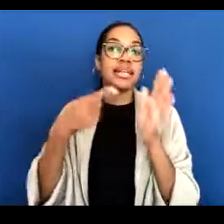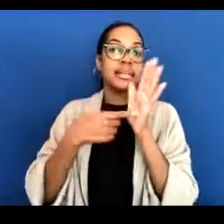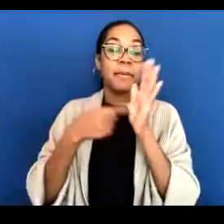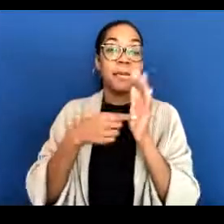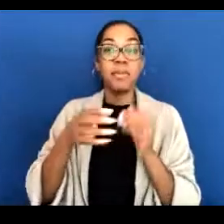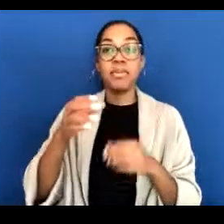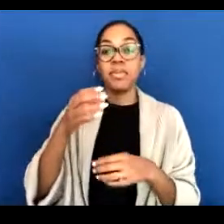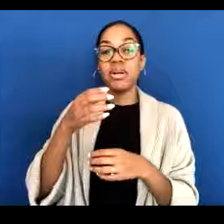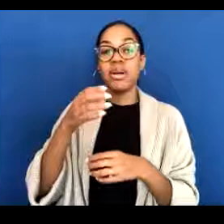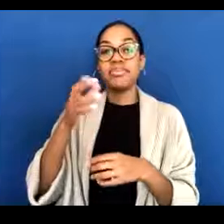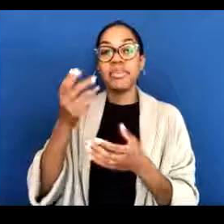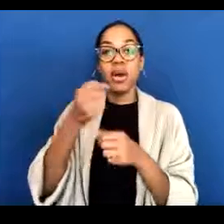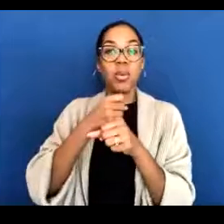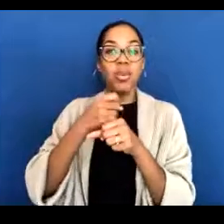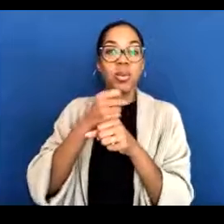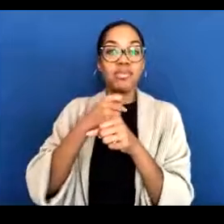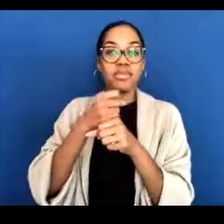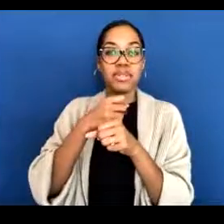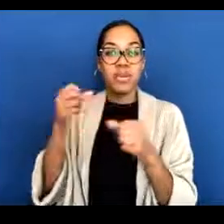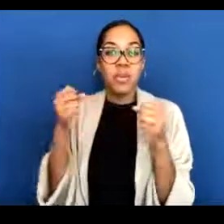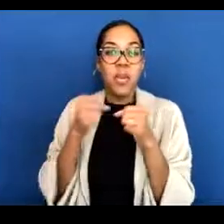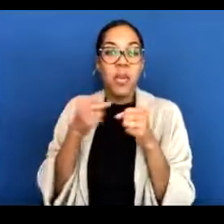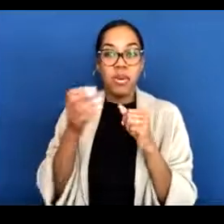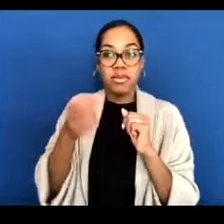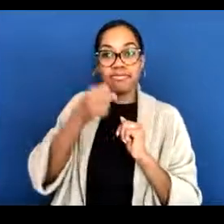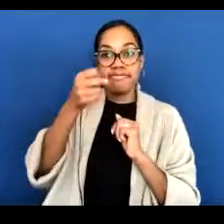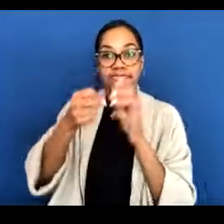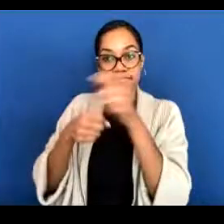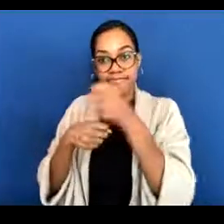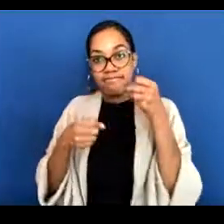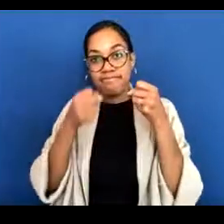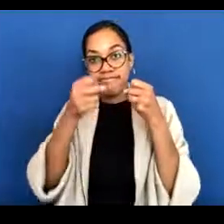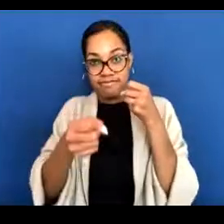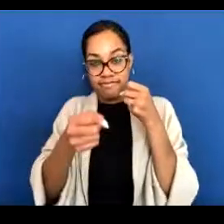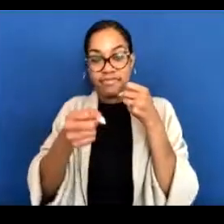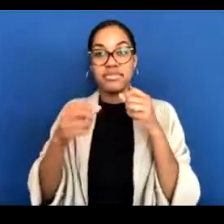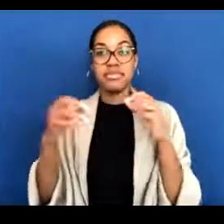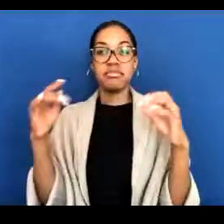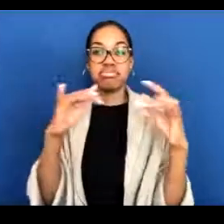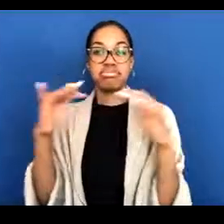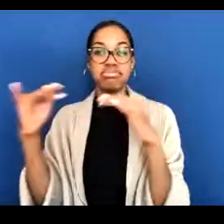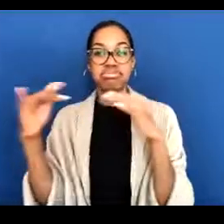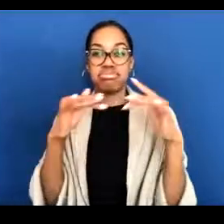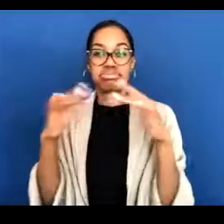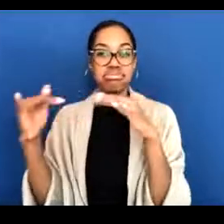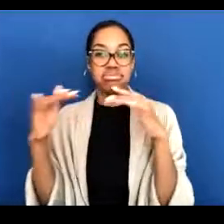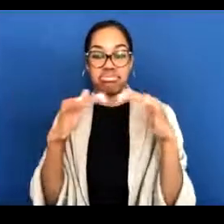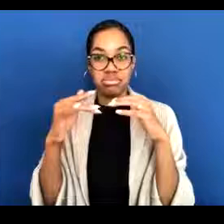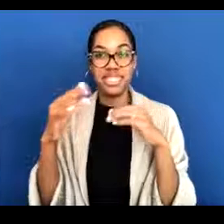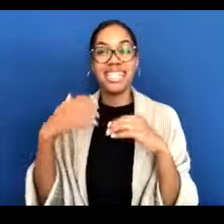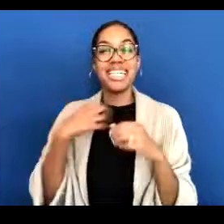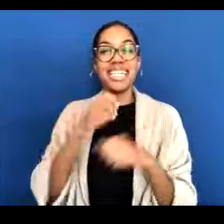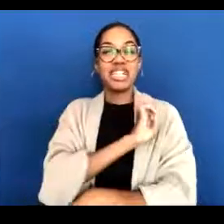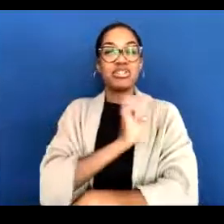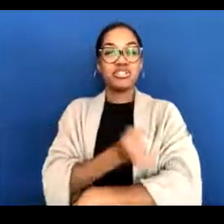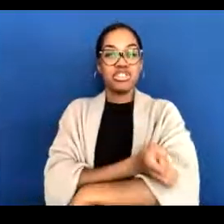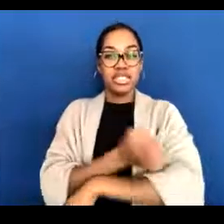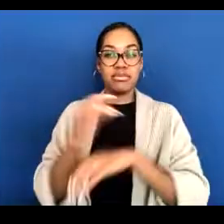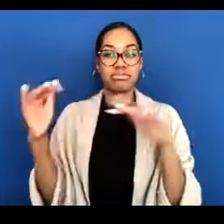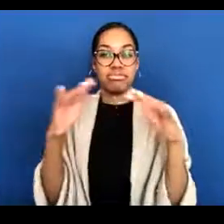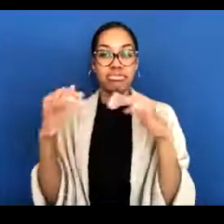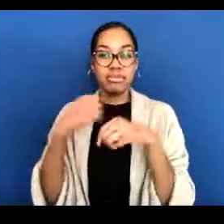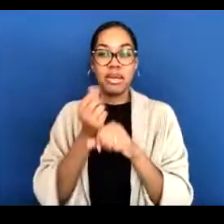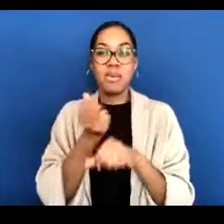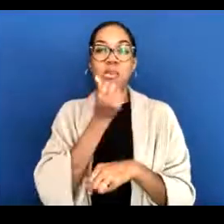60 seconds. That's 60 seconds of energy being applied to that water. When what we do here with our radars is we fire a very,